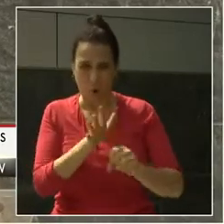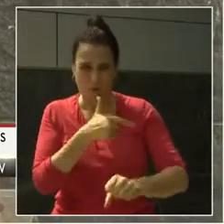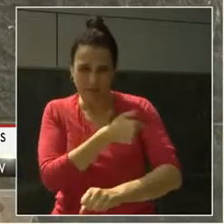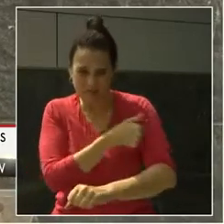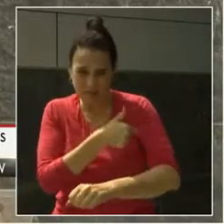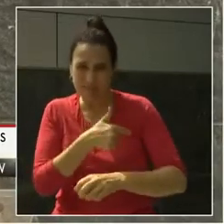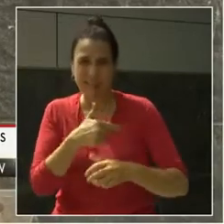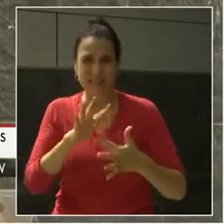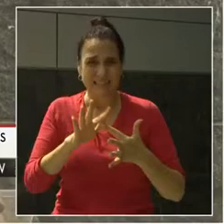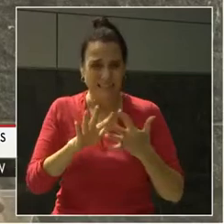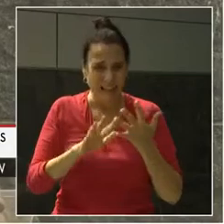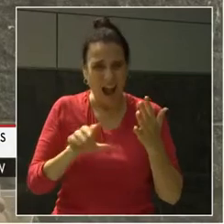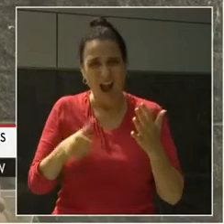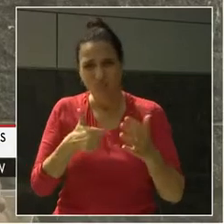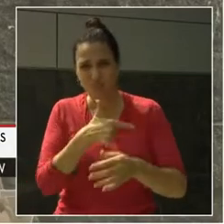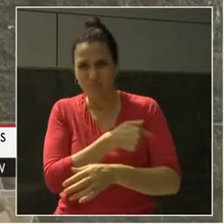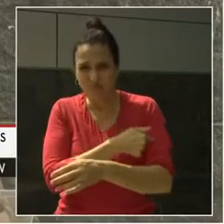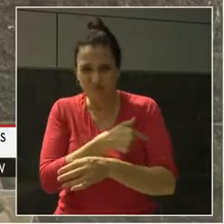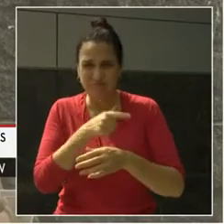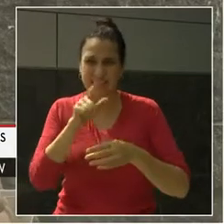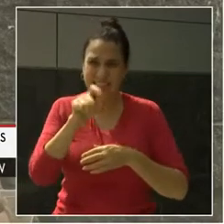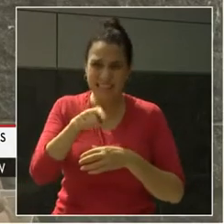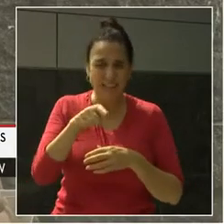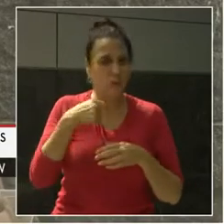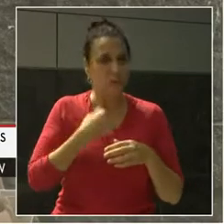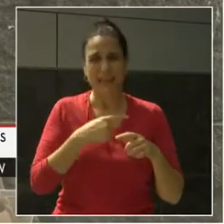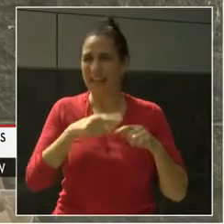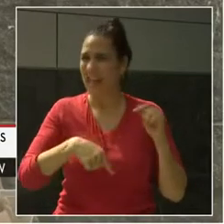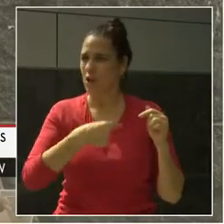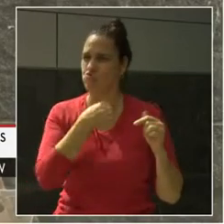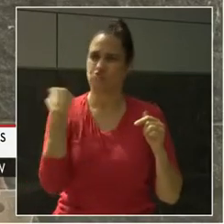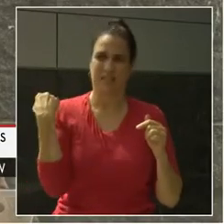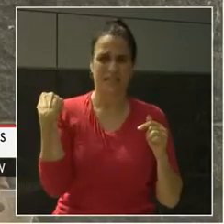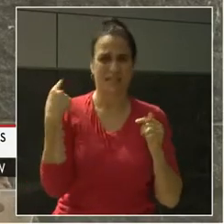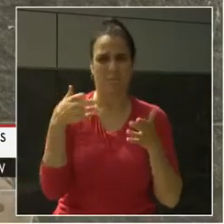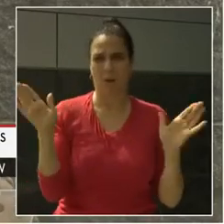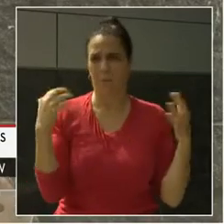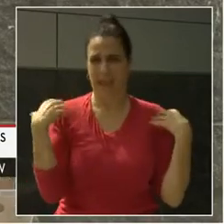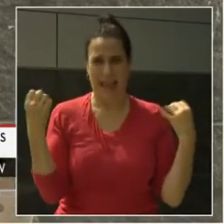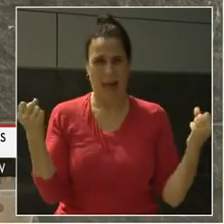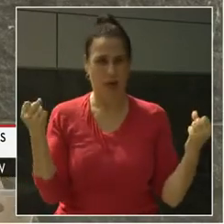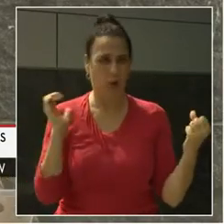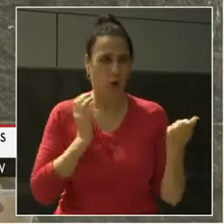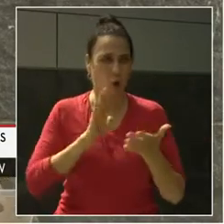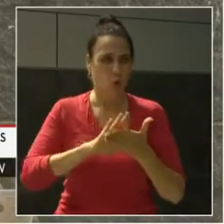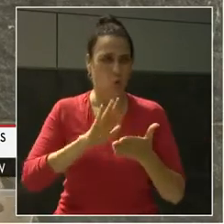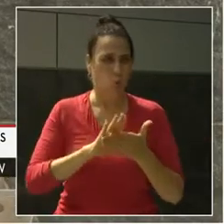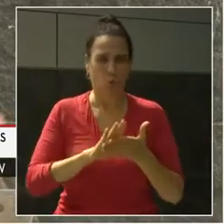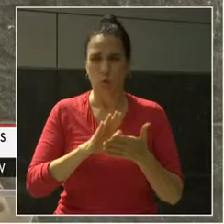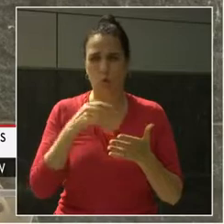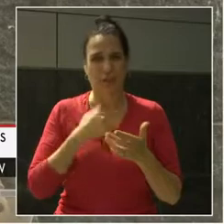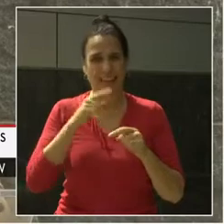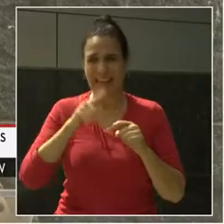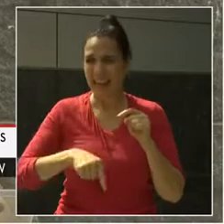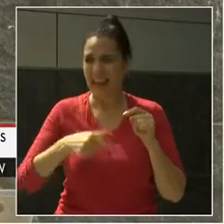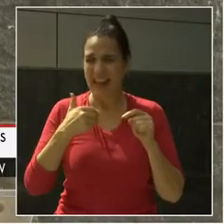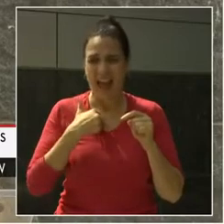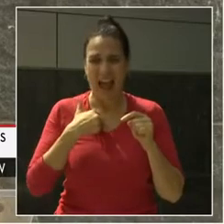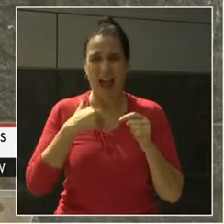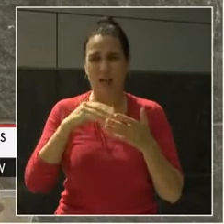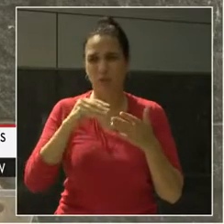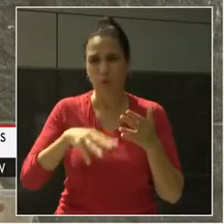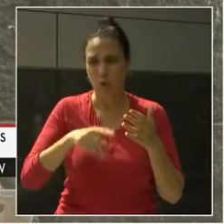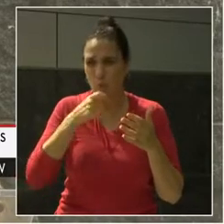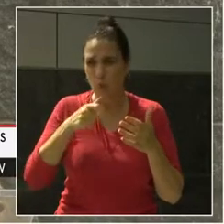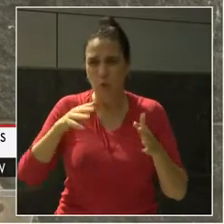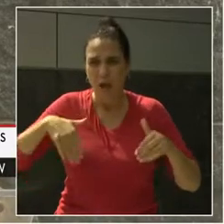we simply cannot risk the public health in our schools by having a critical mass of unvaccinated